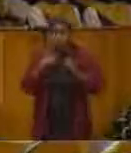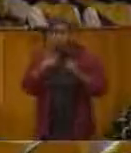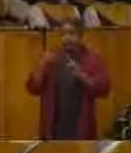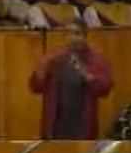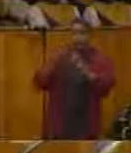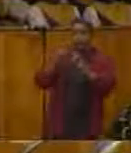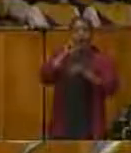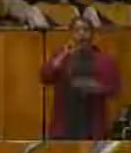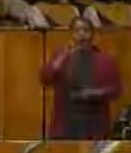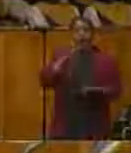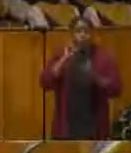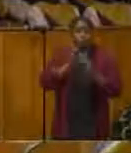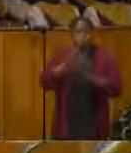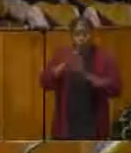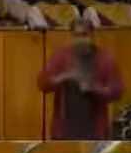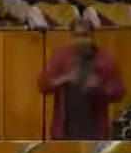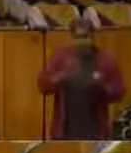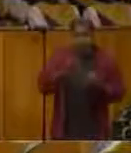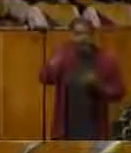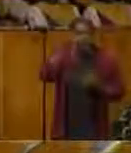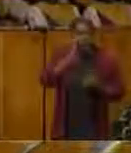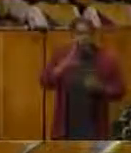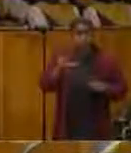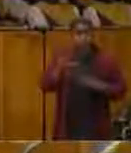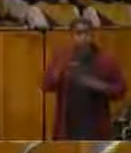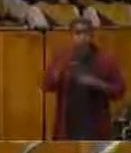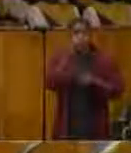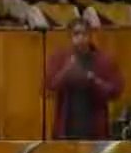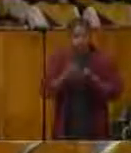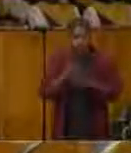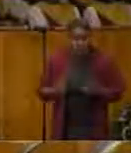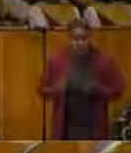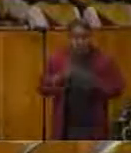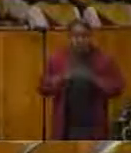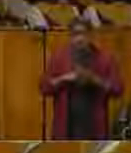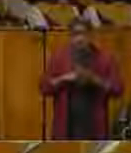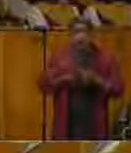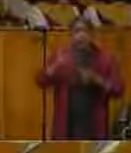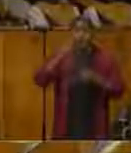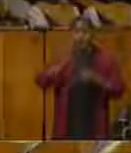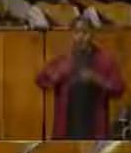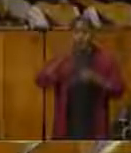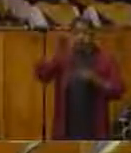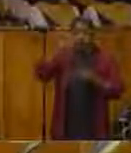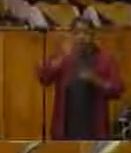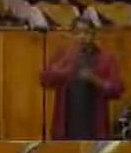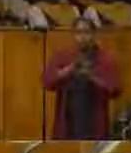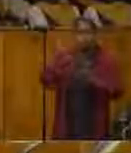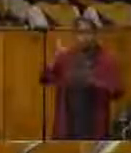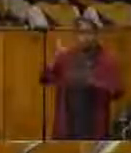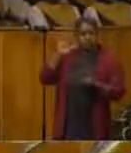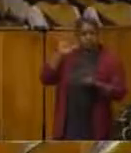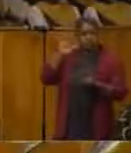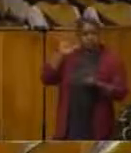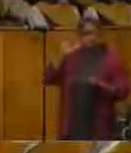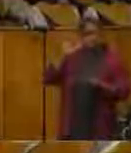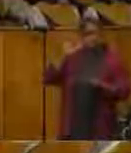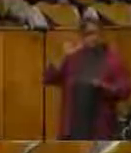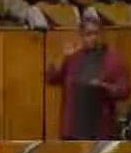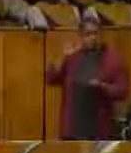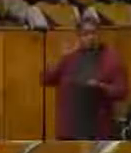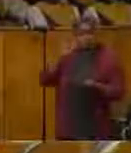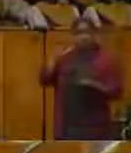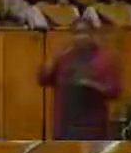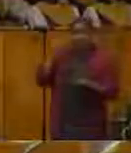life, God's going to do two things. Number one, God's going to take a step back. That's who you want to